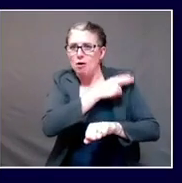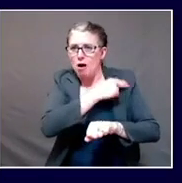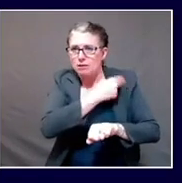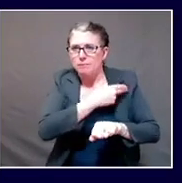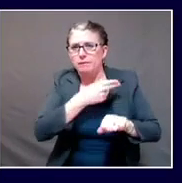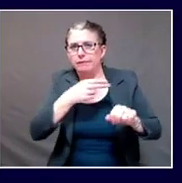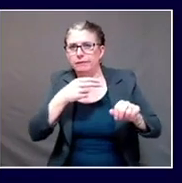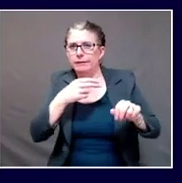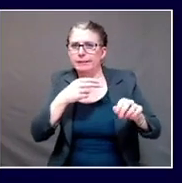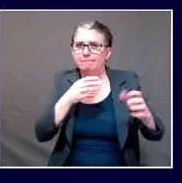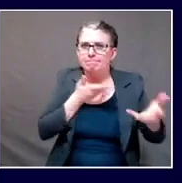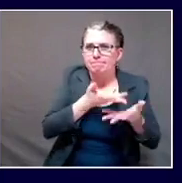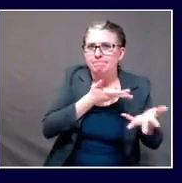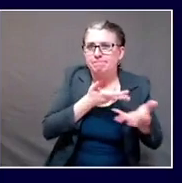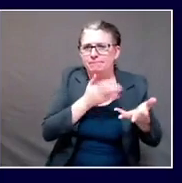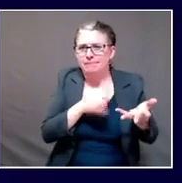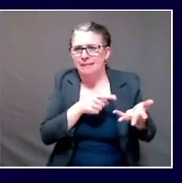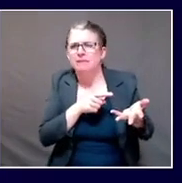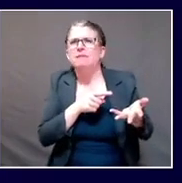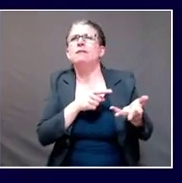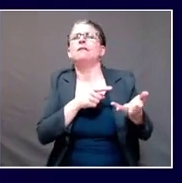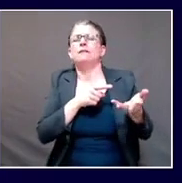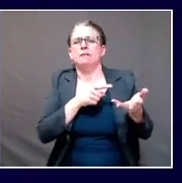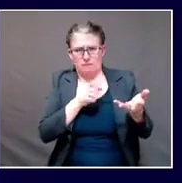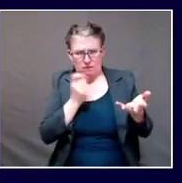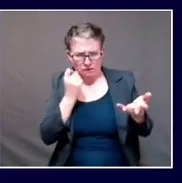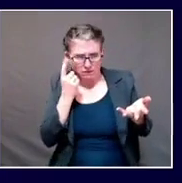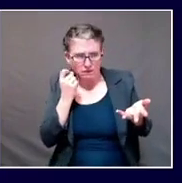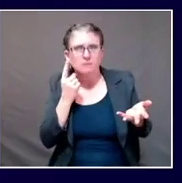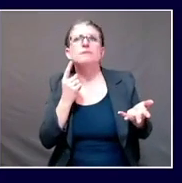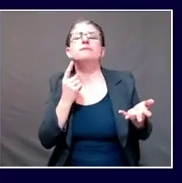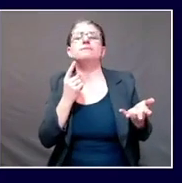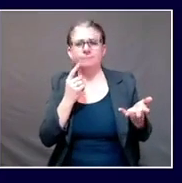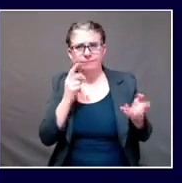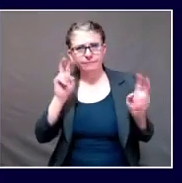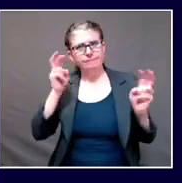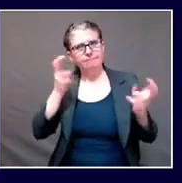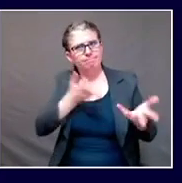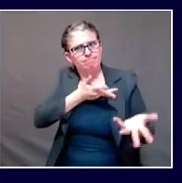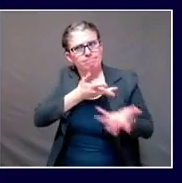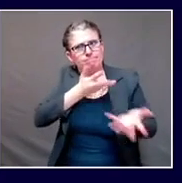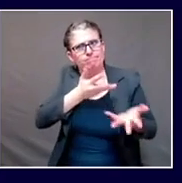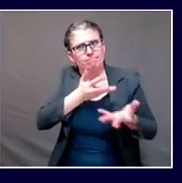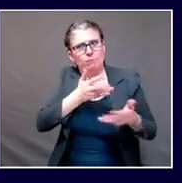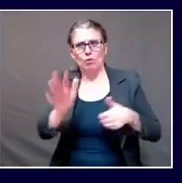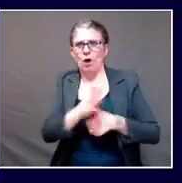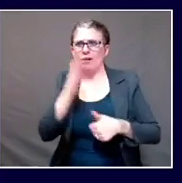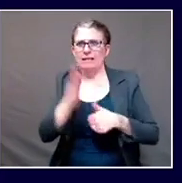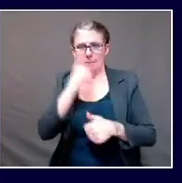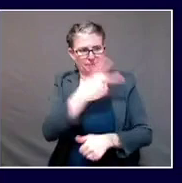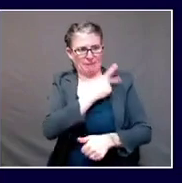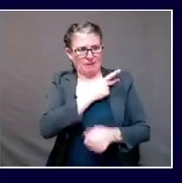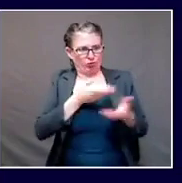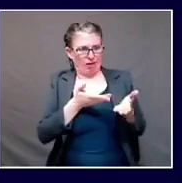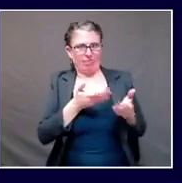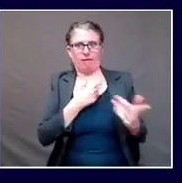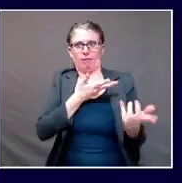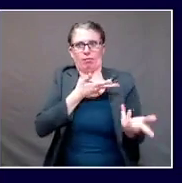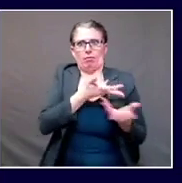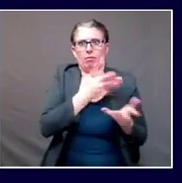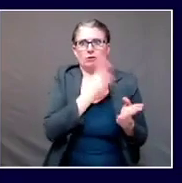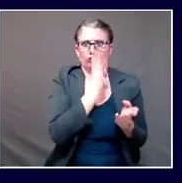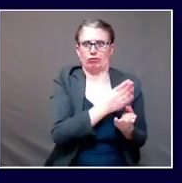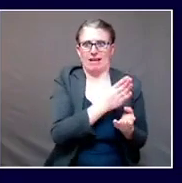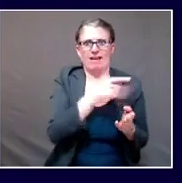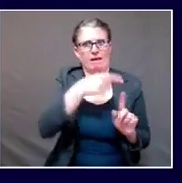then do you know what priority they'll be giving kind of past that for different types of workers? Sure. What we've